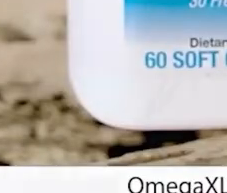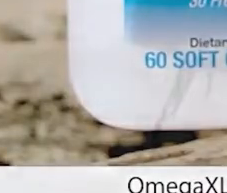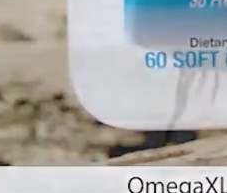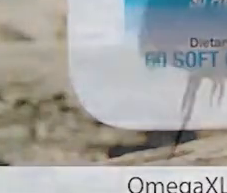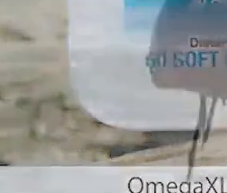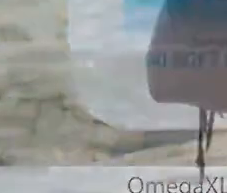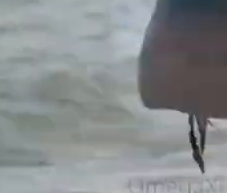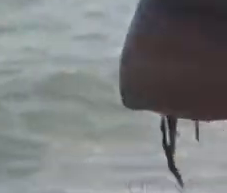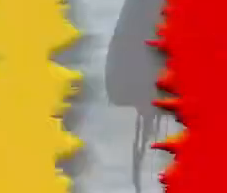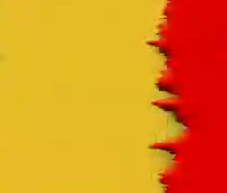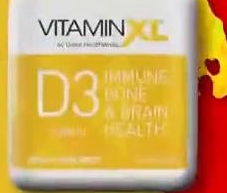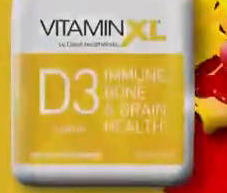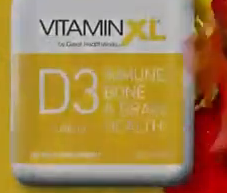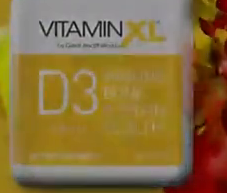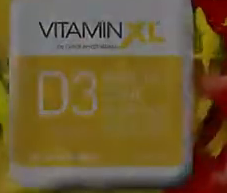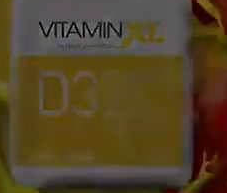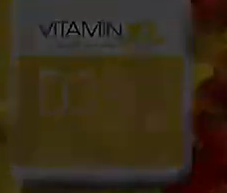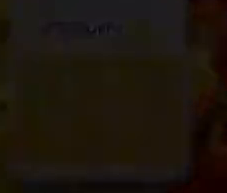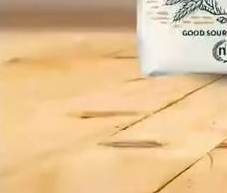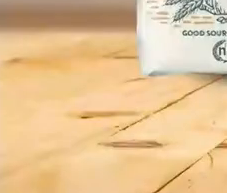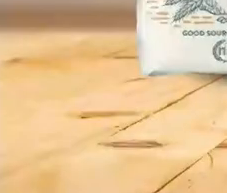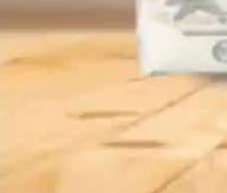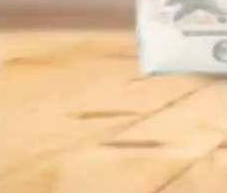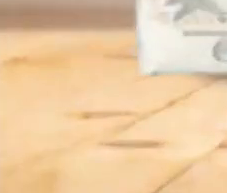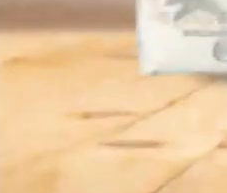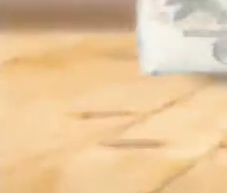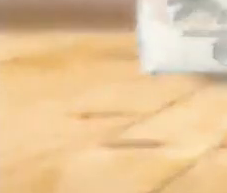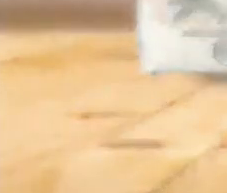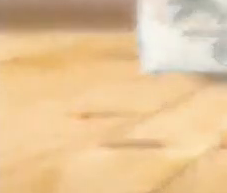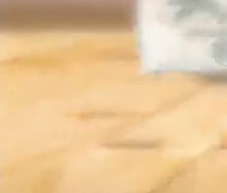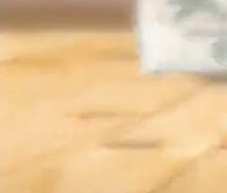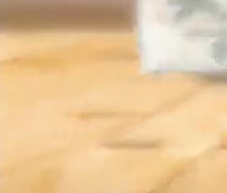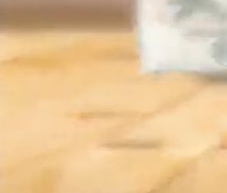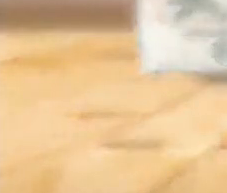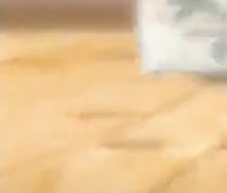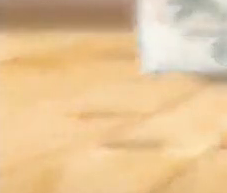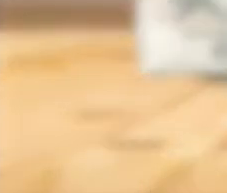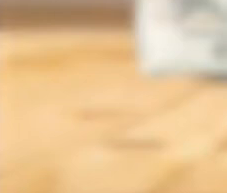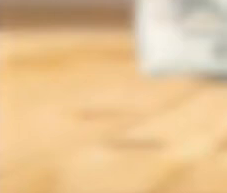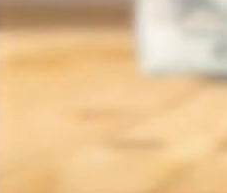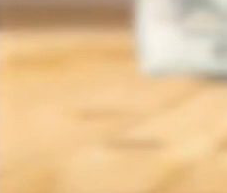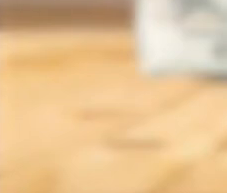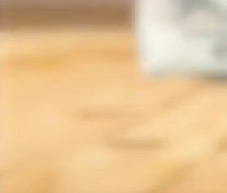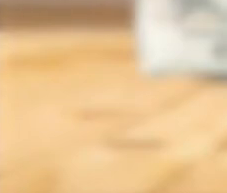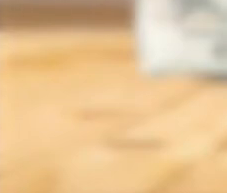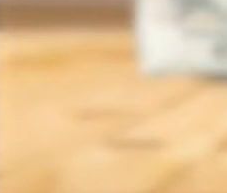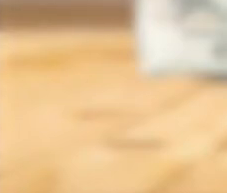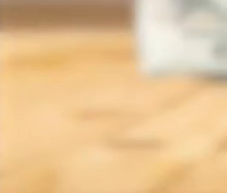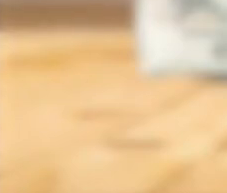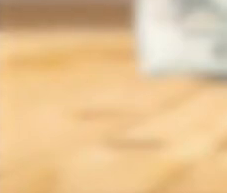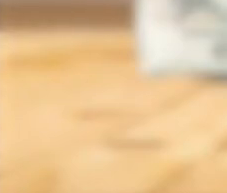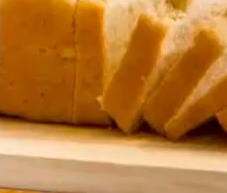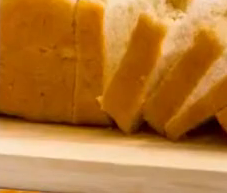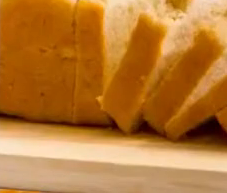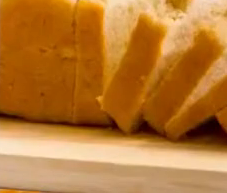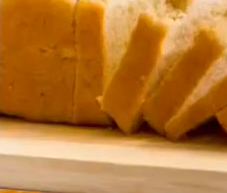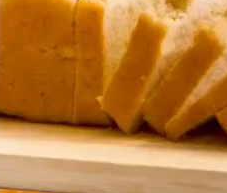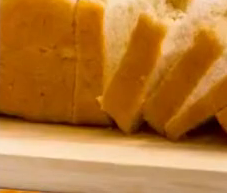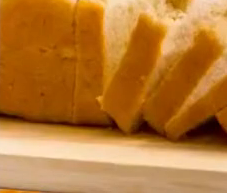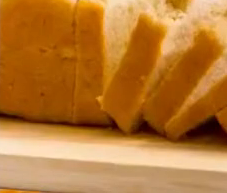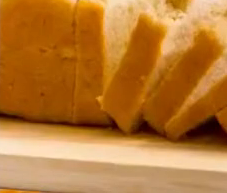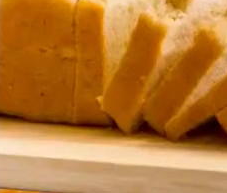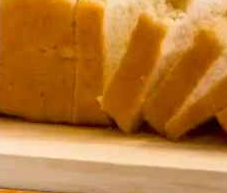omega-3, anti-inflammatory. Lotus brings you quality ingredients to help your culinary adventures.